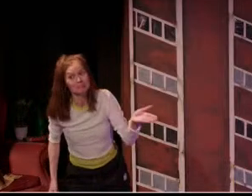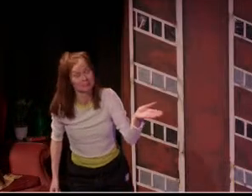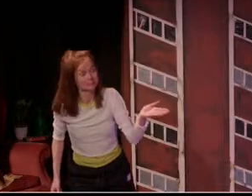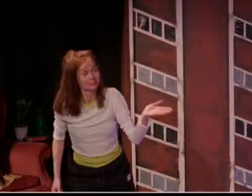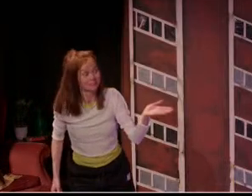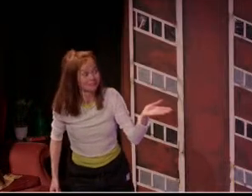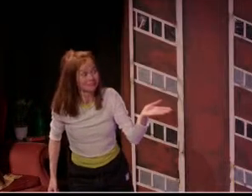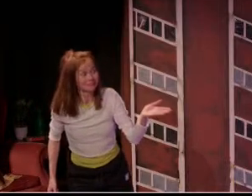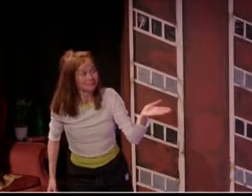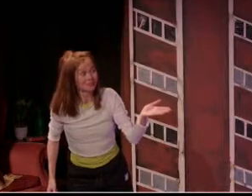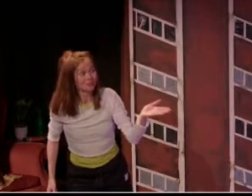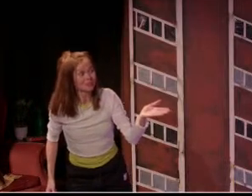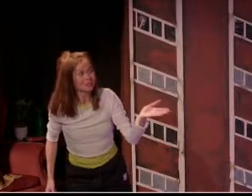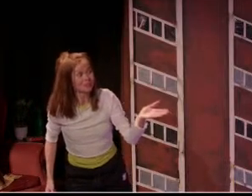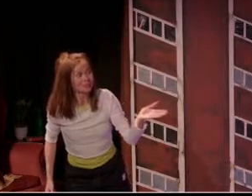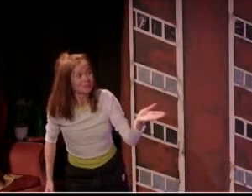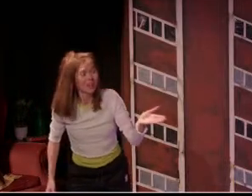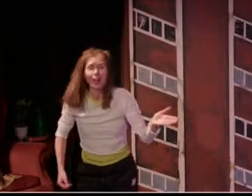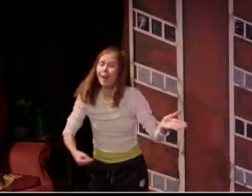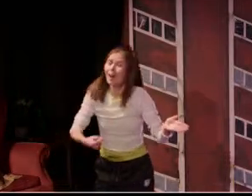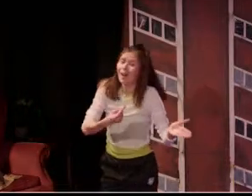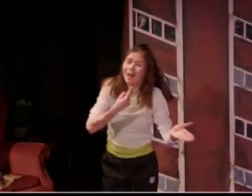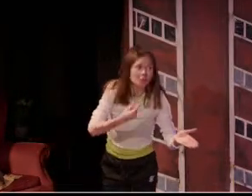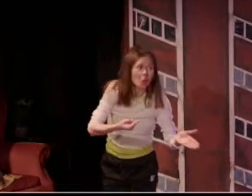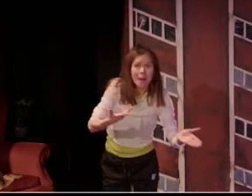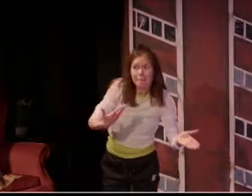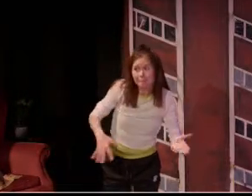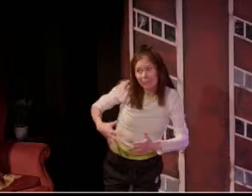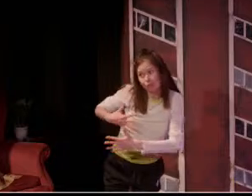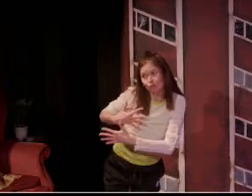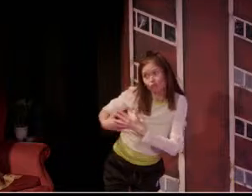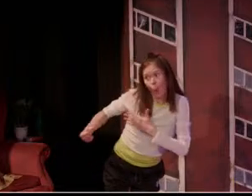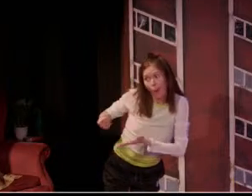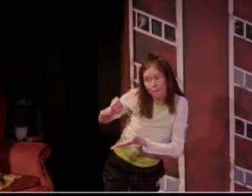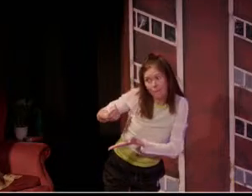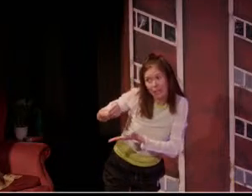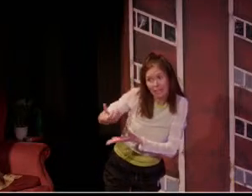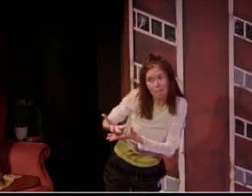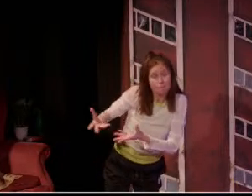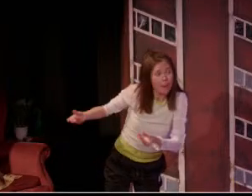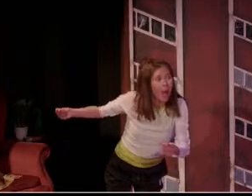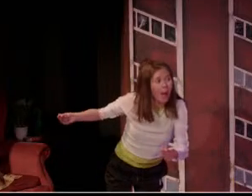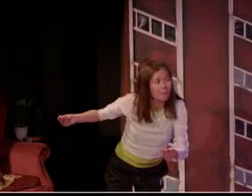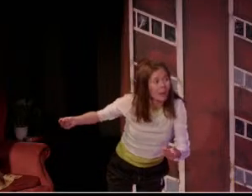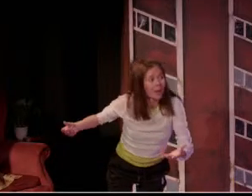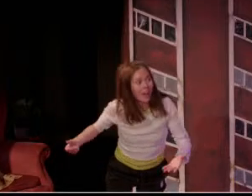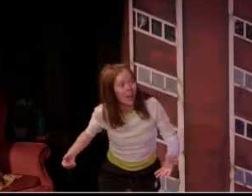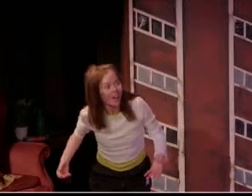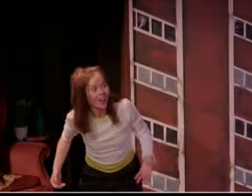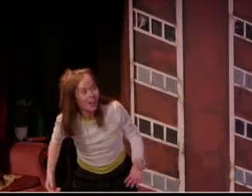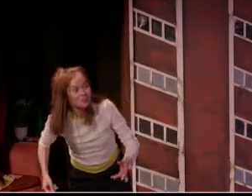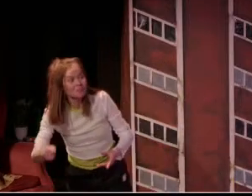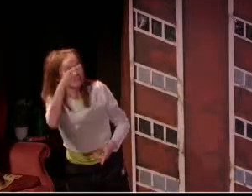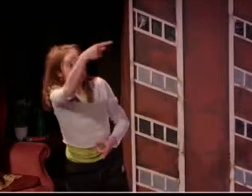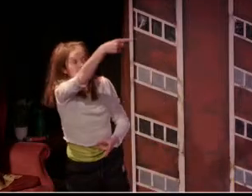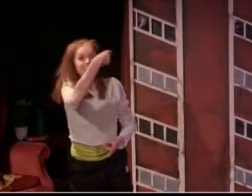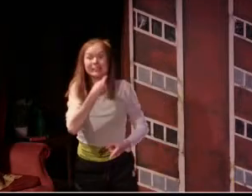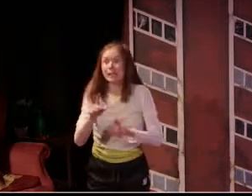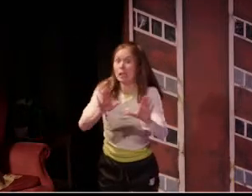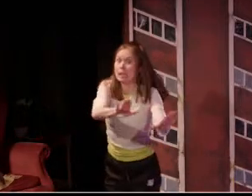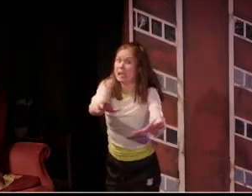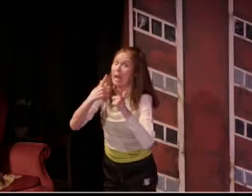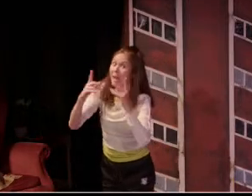gloves. Didn't I tell you I got robbed on the road and lost all my money? What? Well, men should beware. There are petty thieves about everywhere,